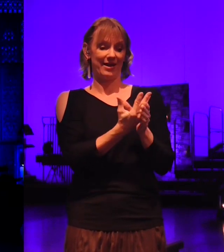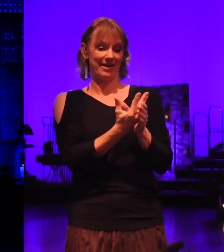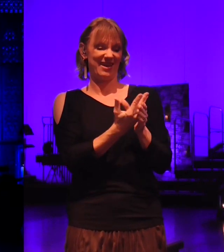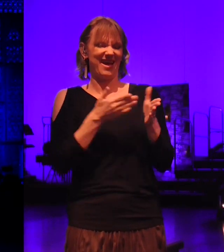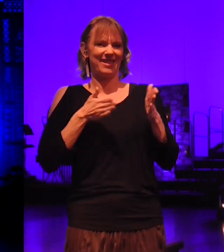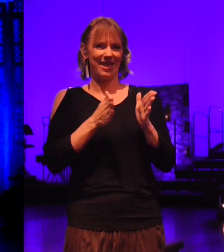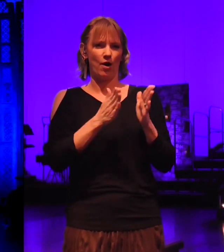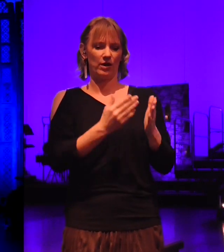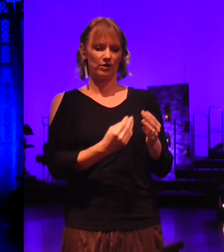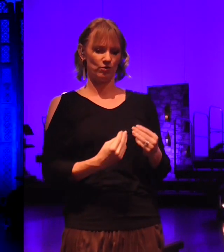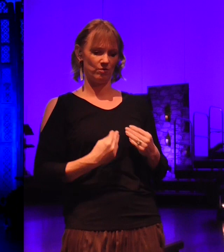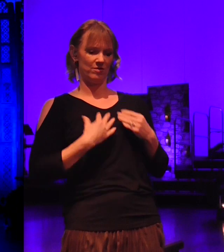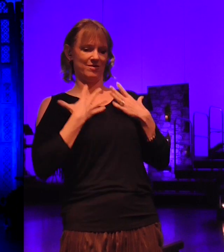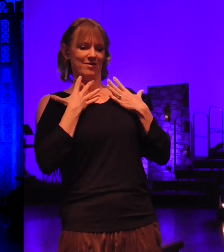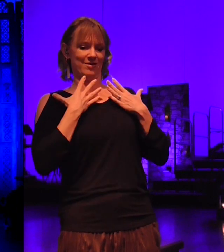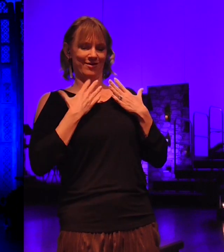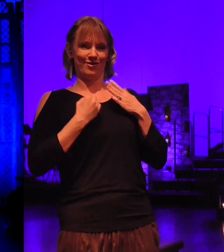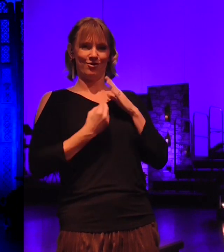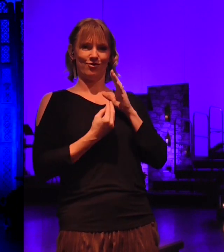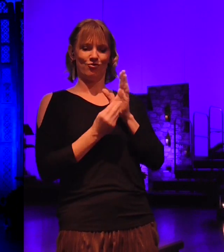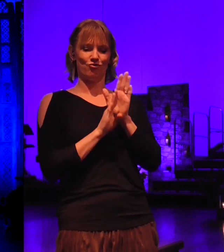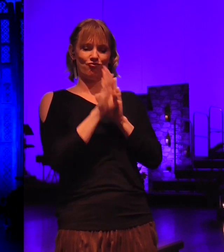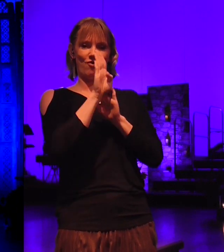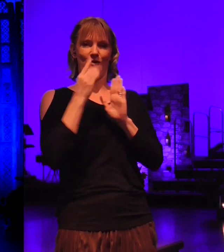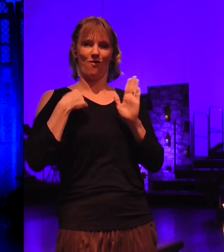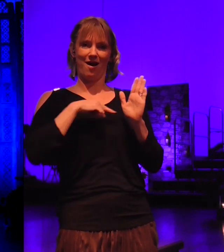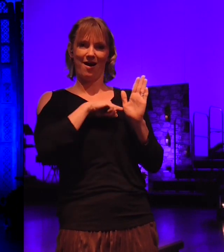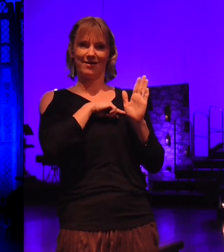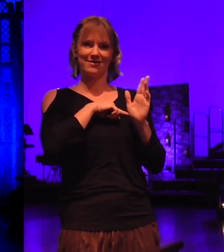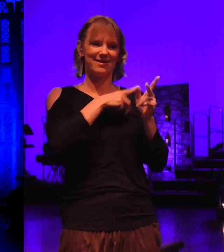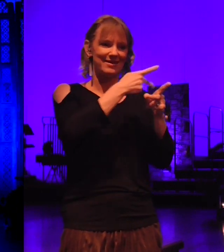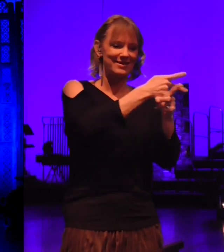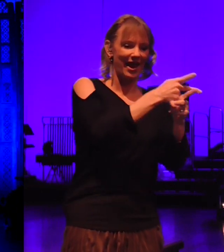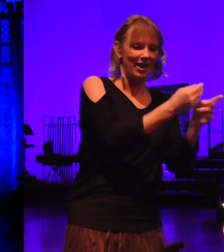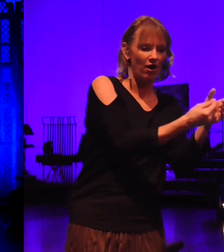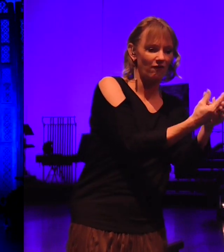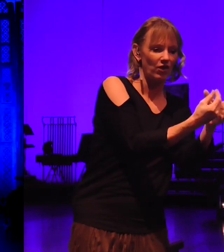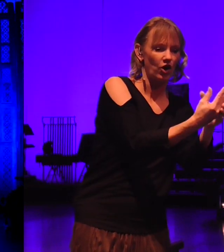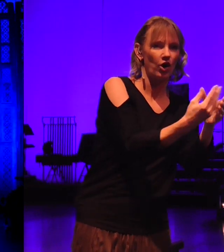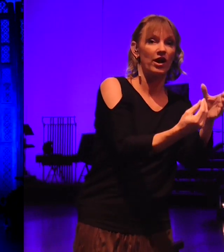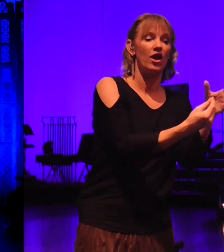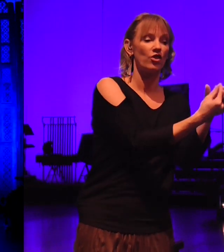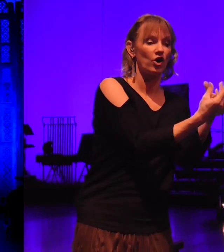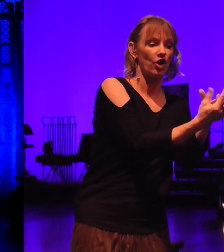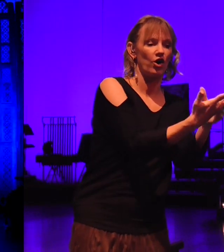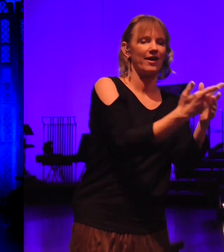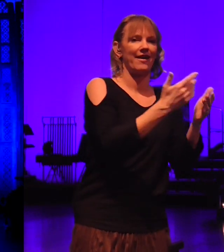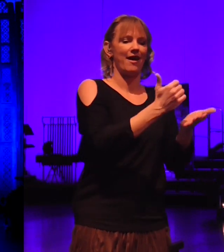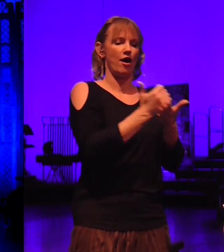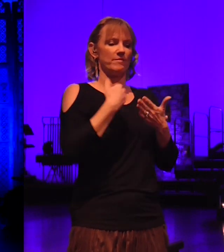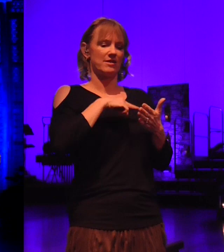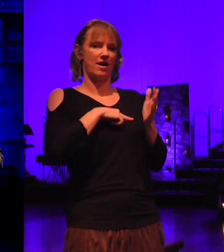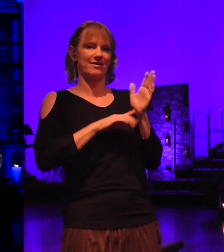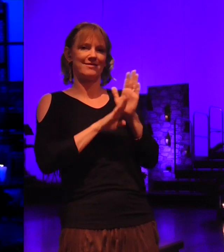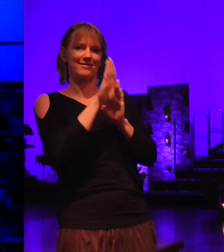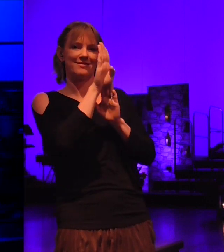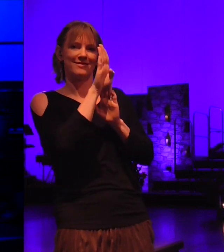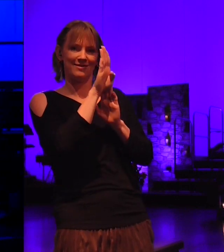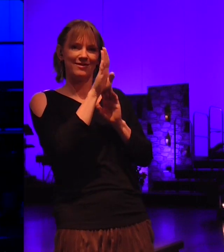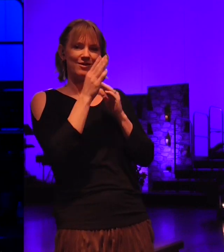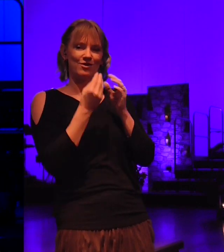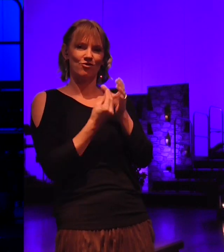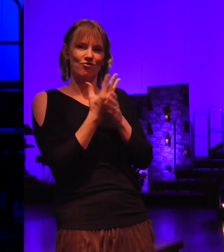You tend and grow your garden, and your garden grows you, and it's amazing what demonstrates